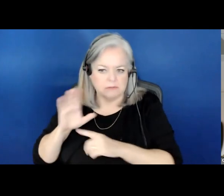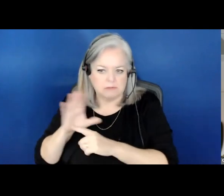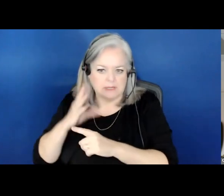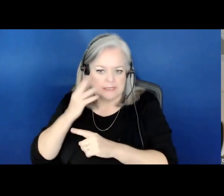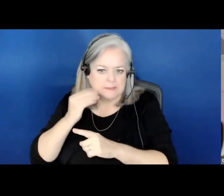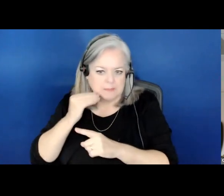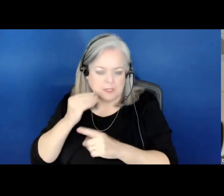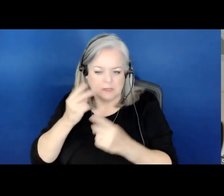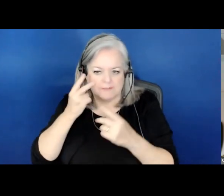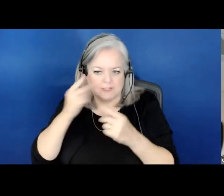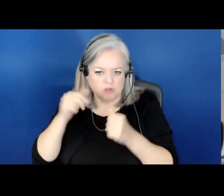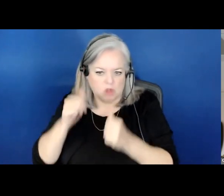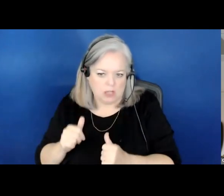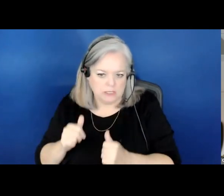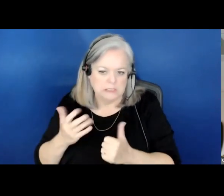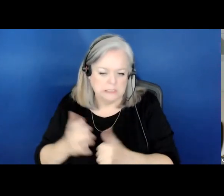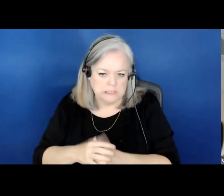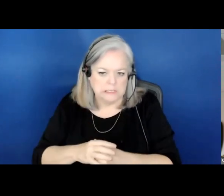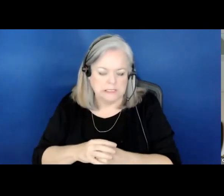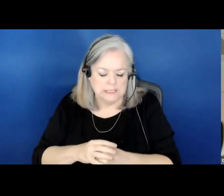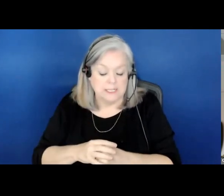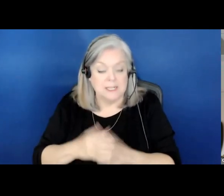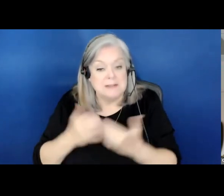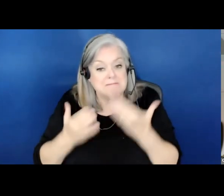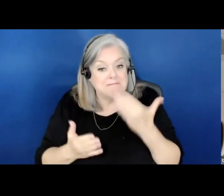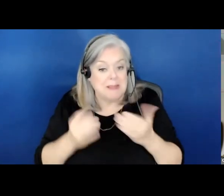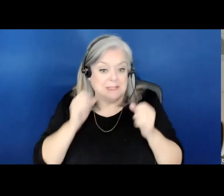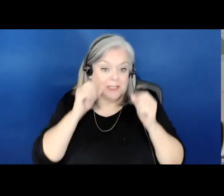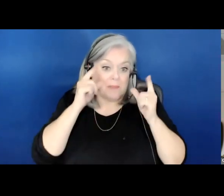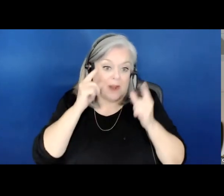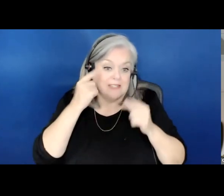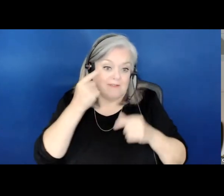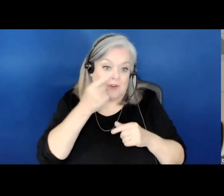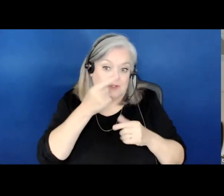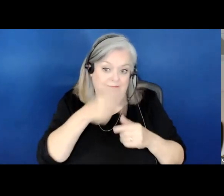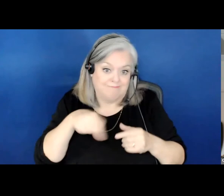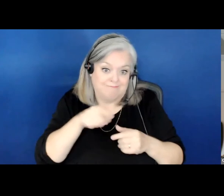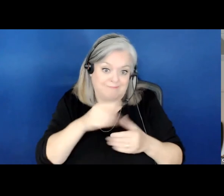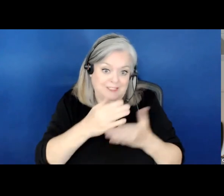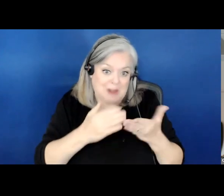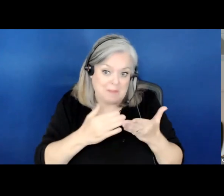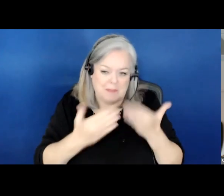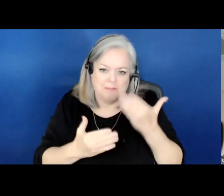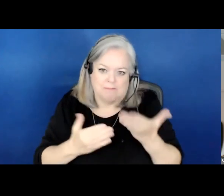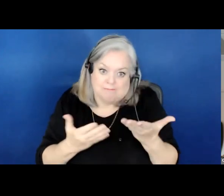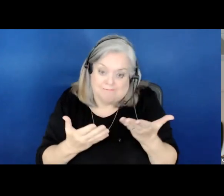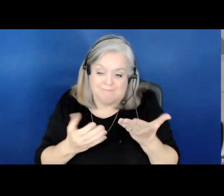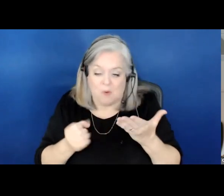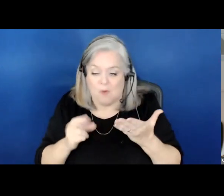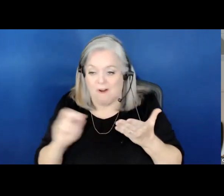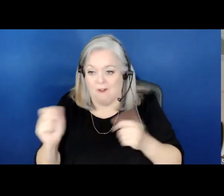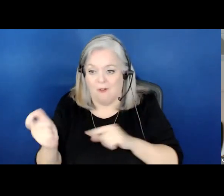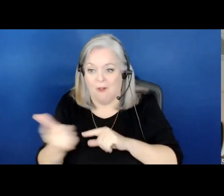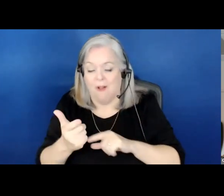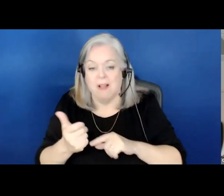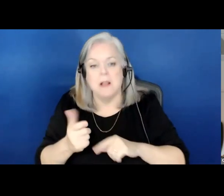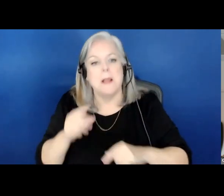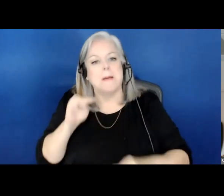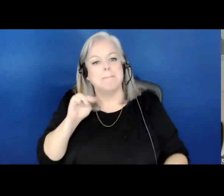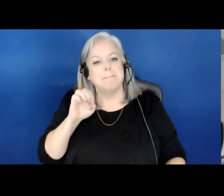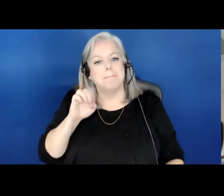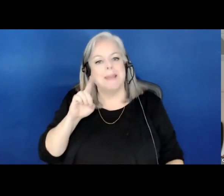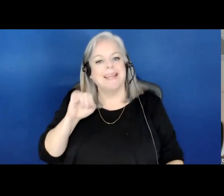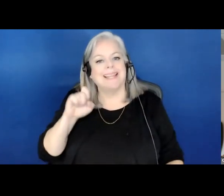vision loss, it may come as a surprise to some, likely not all, that Medicare actually has a